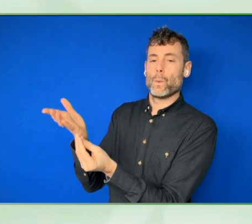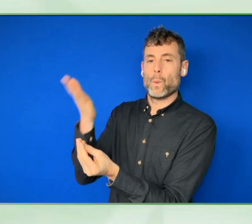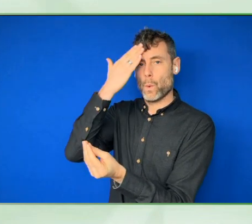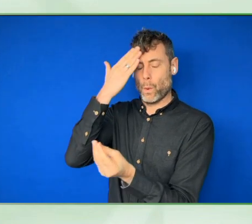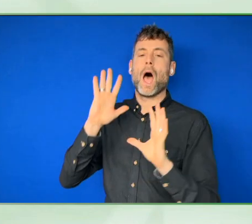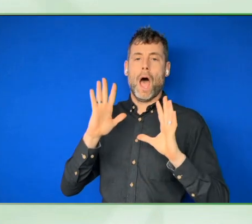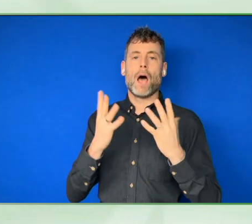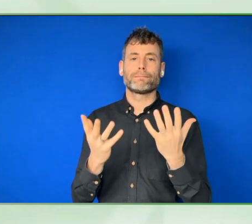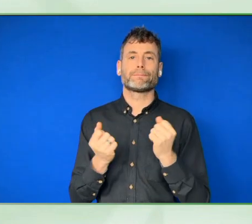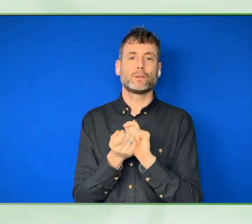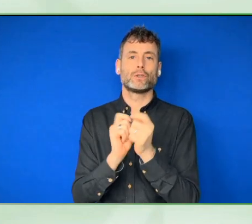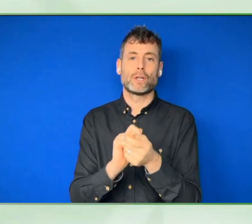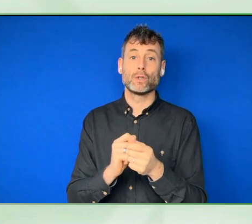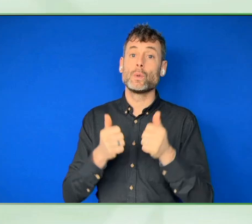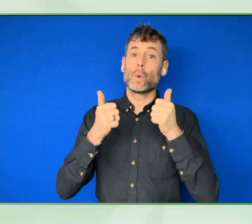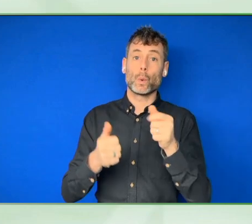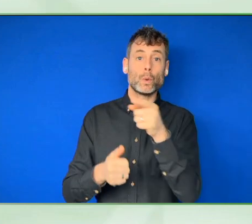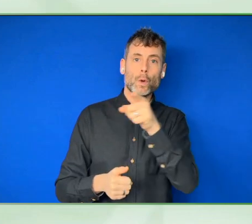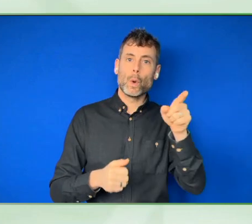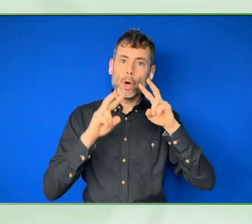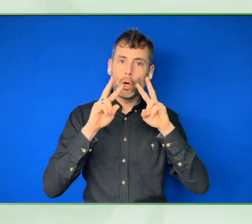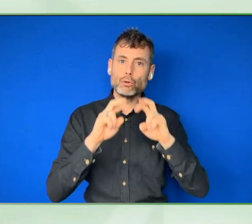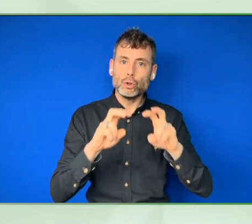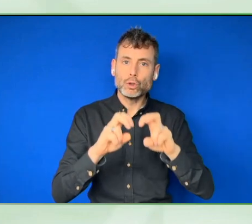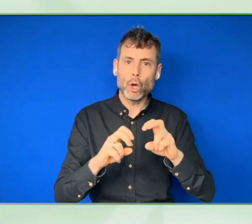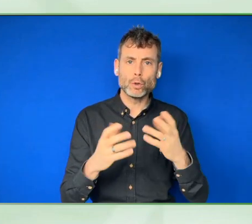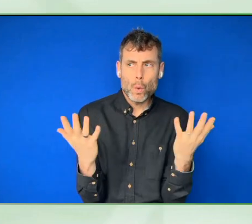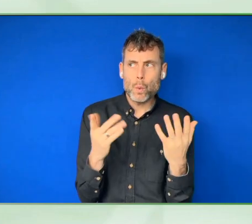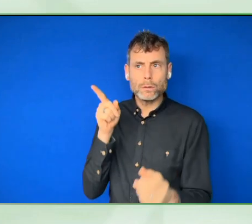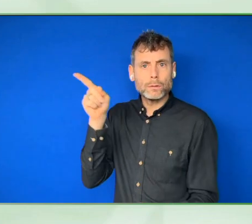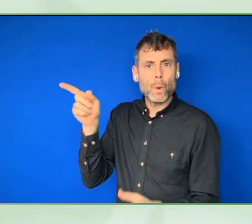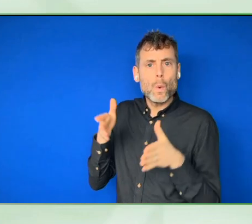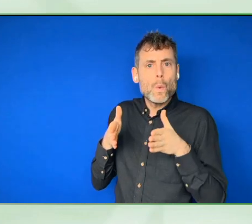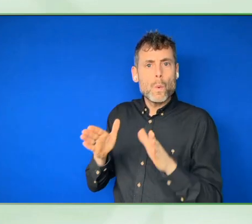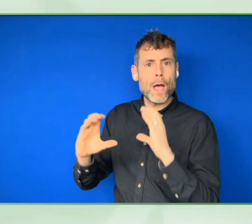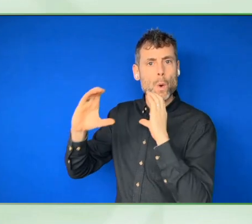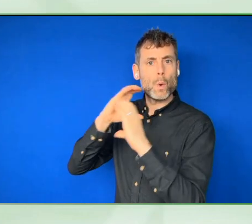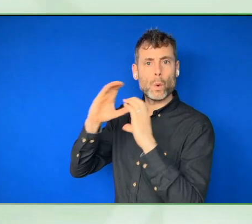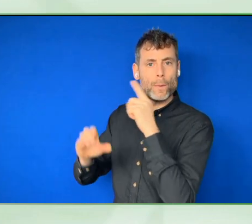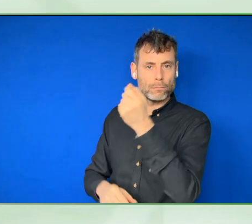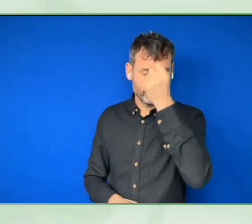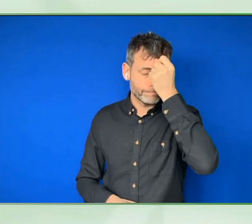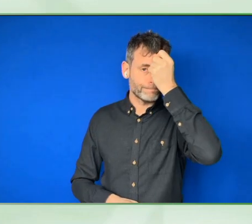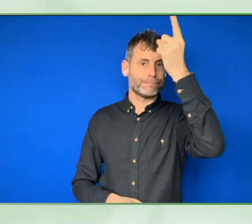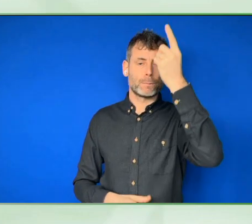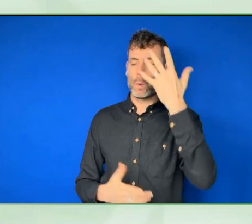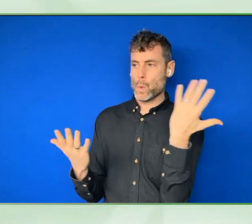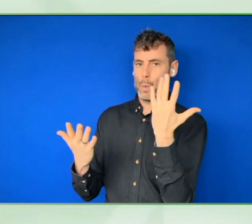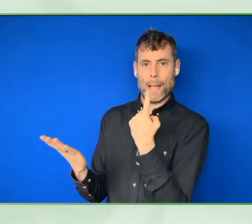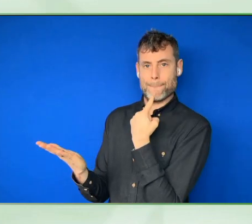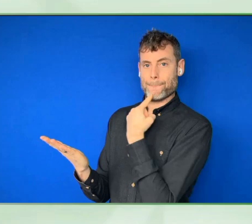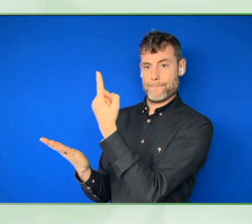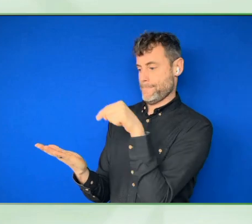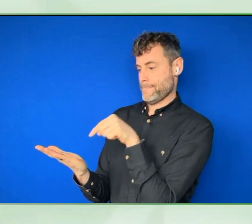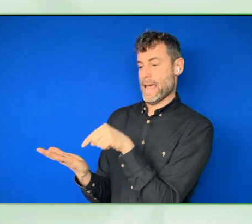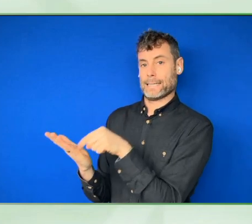research before we go to those meetings to figure out if there was one button to press, what is it? What is the language